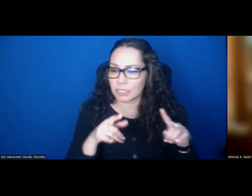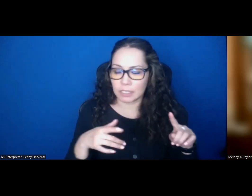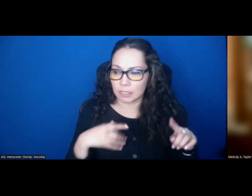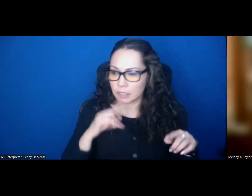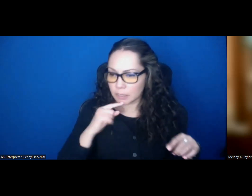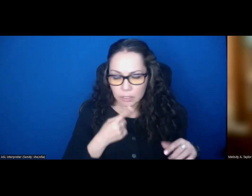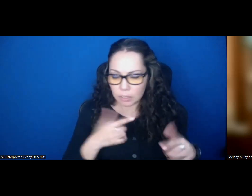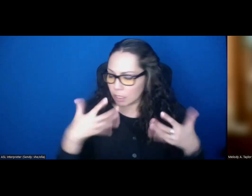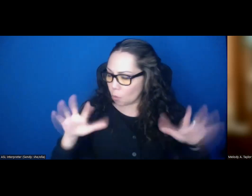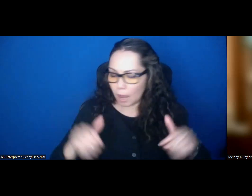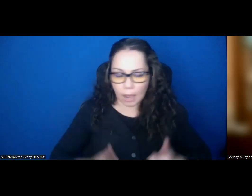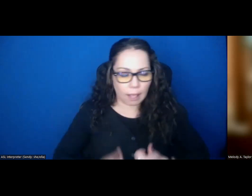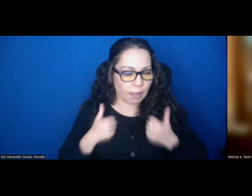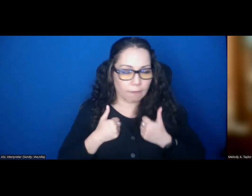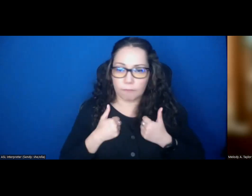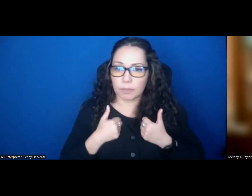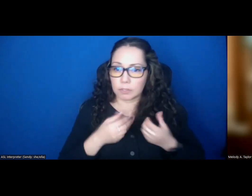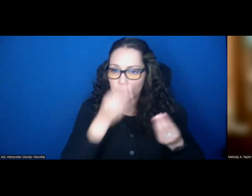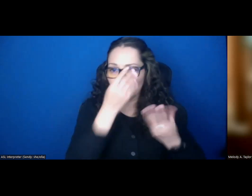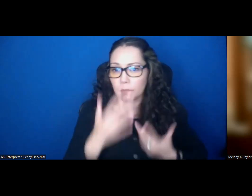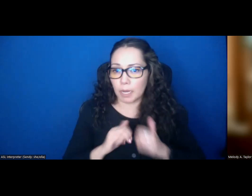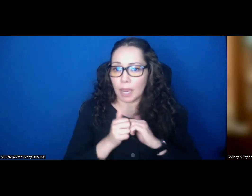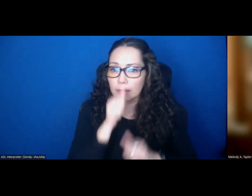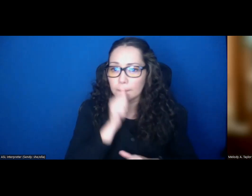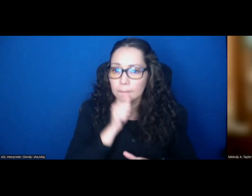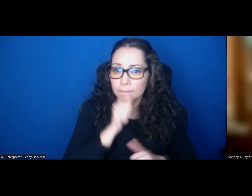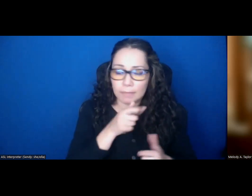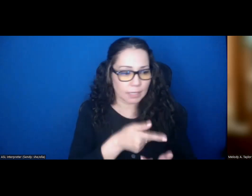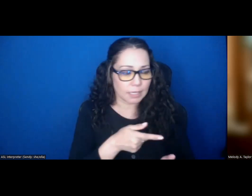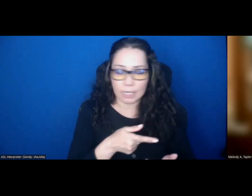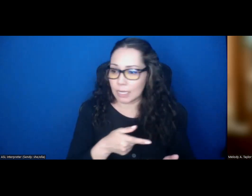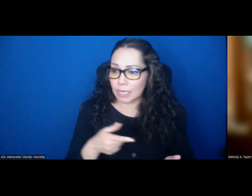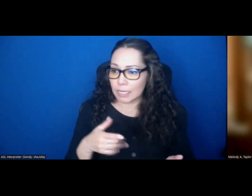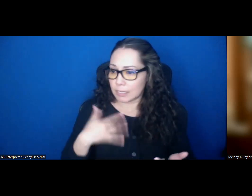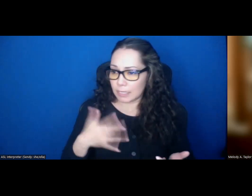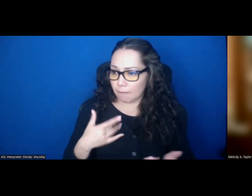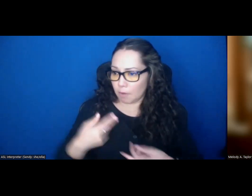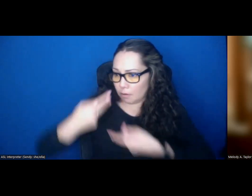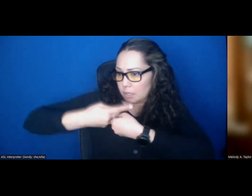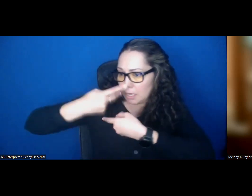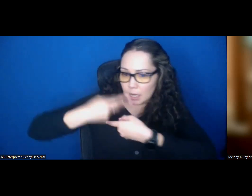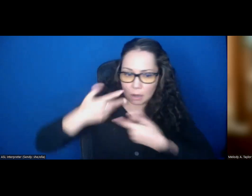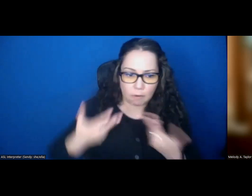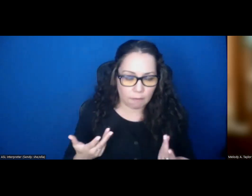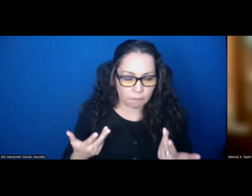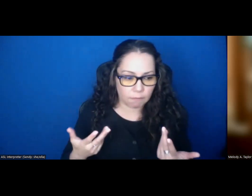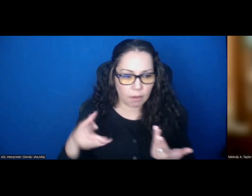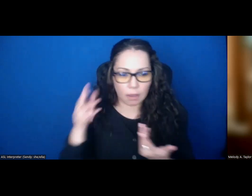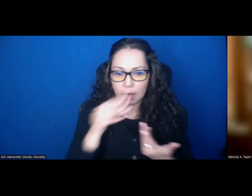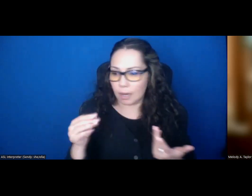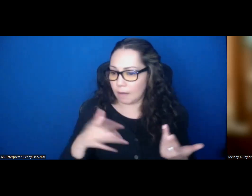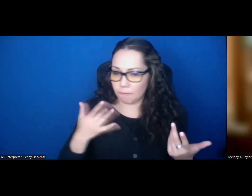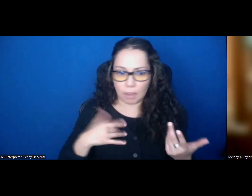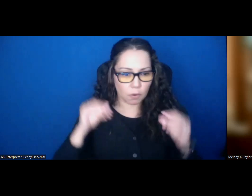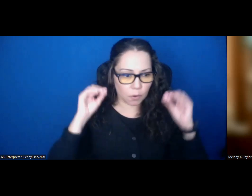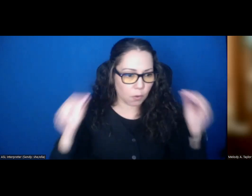wanted to live. And she didn't feel like she was being taken care of. And she felt that no one would